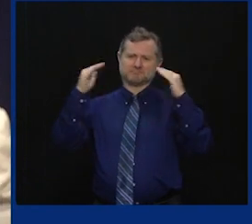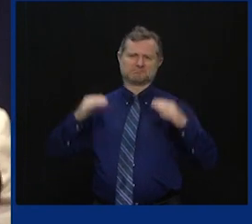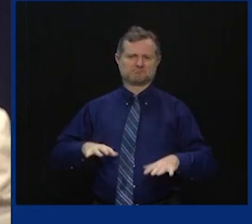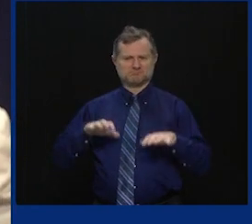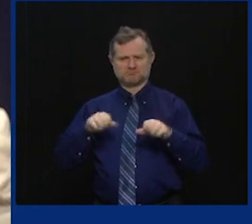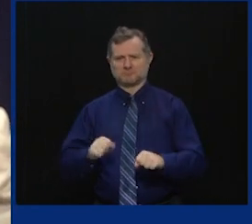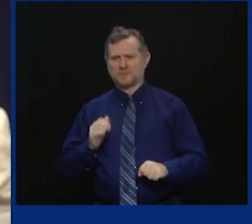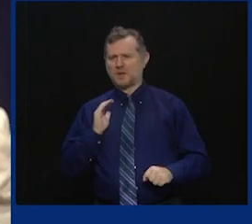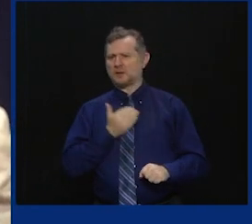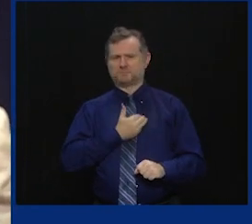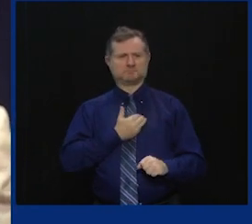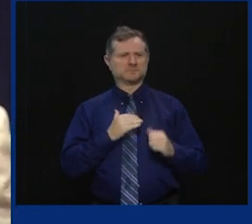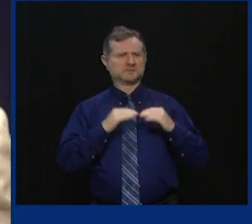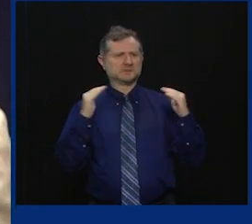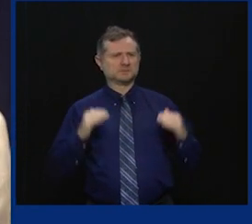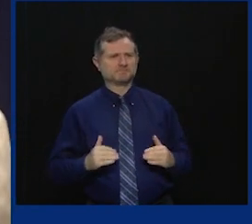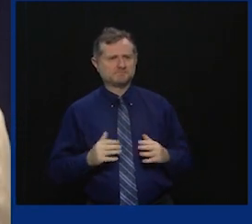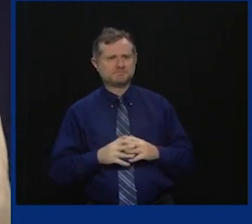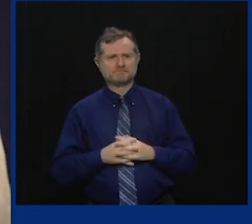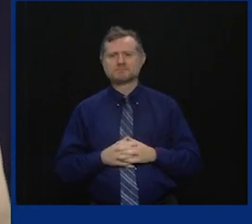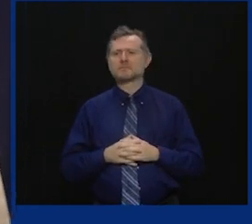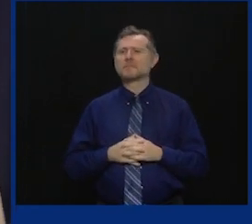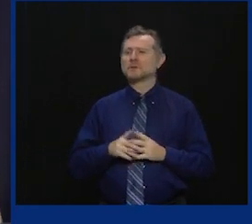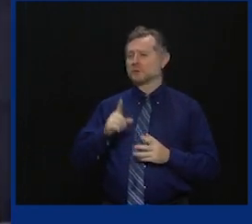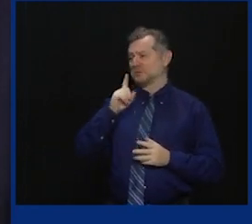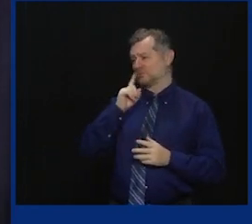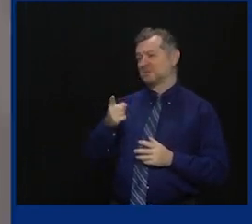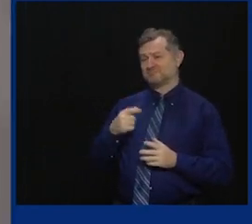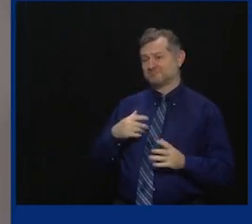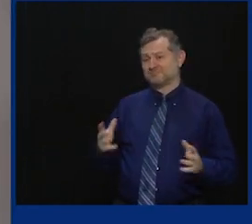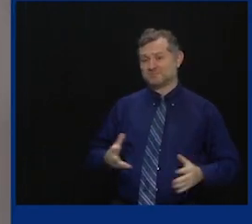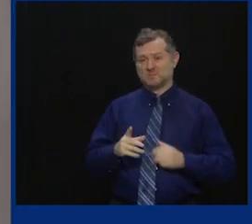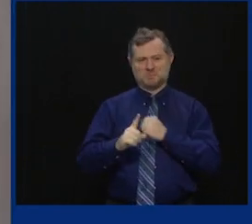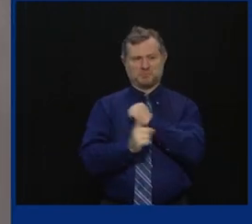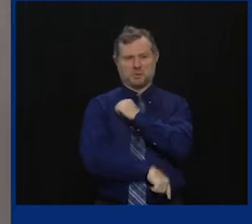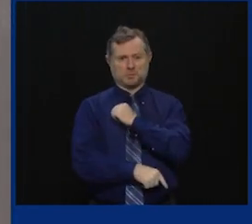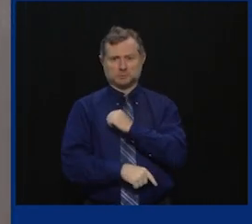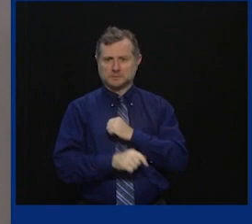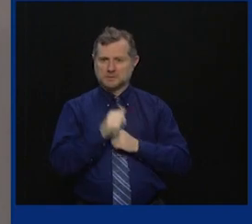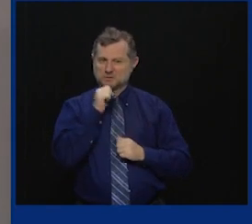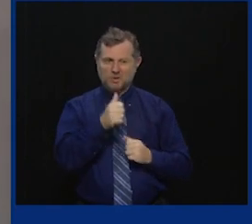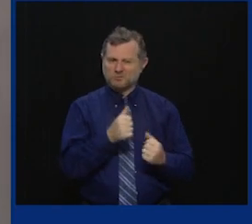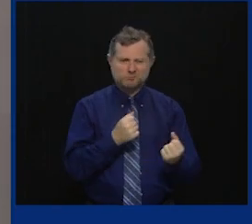to punish rather than support. Oh, boo-boo, it's okay.